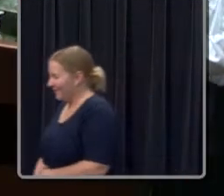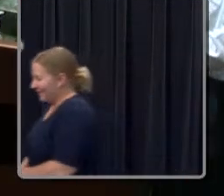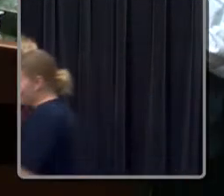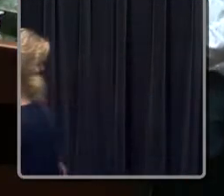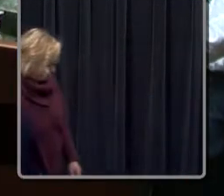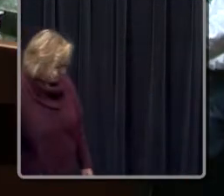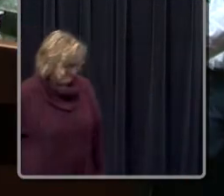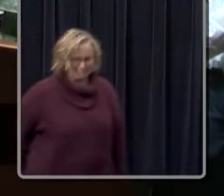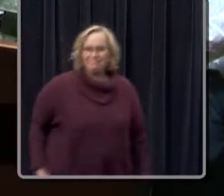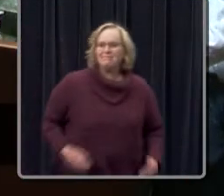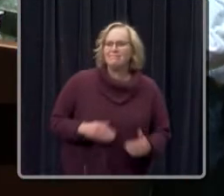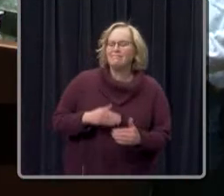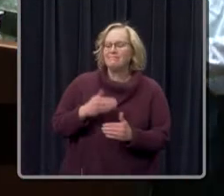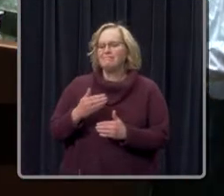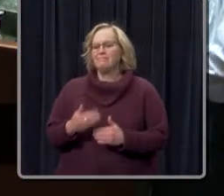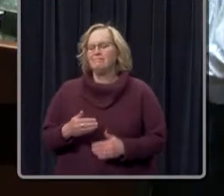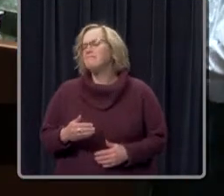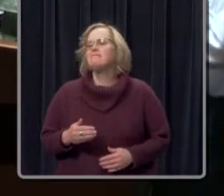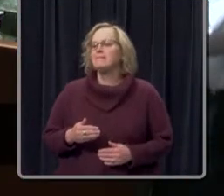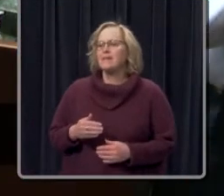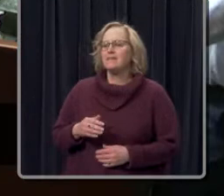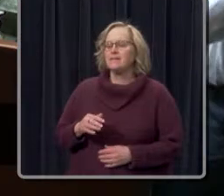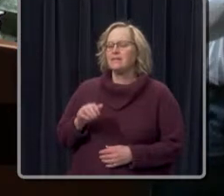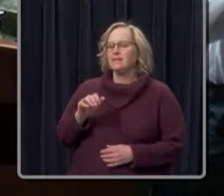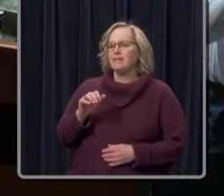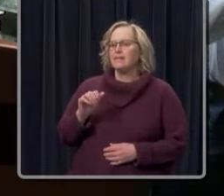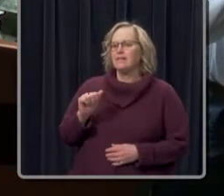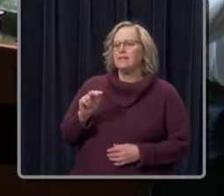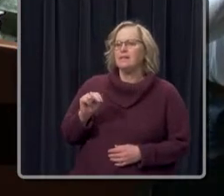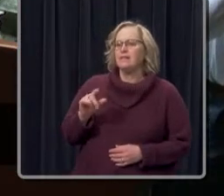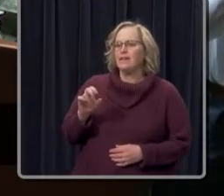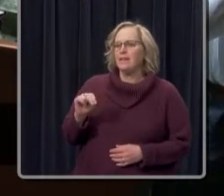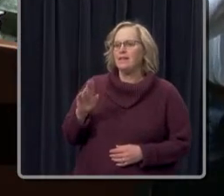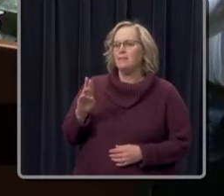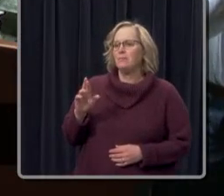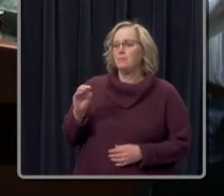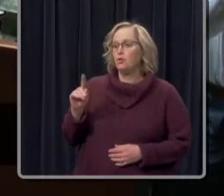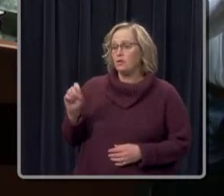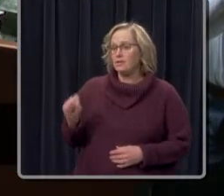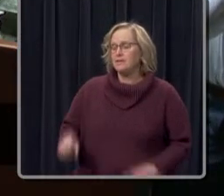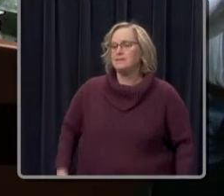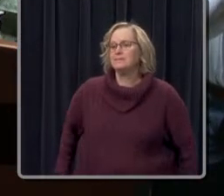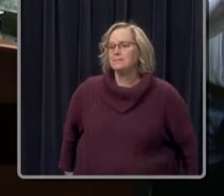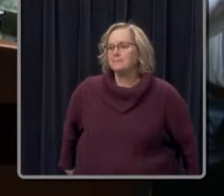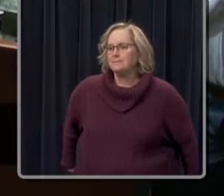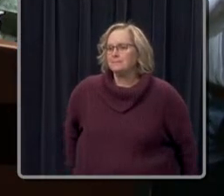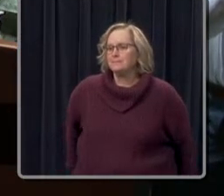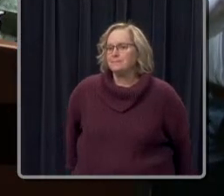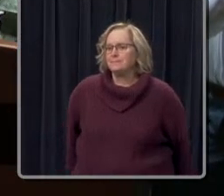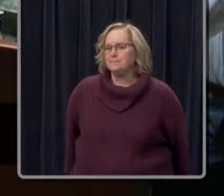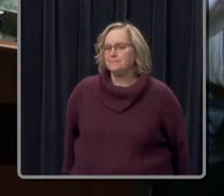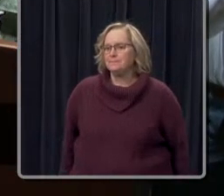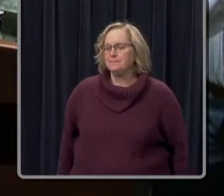Next, we have Bangan Brooks.